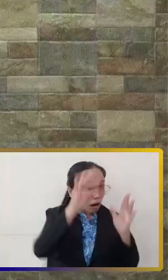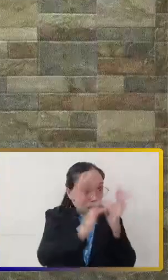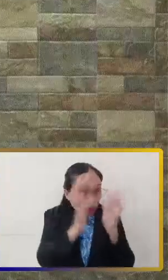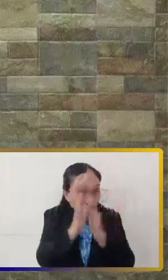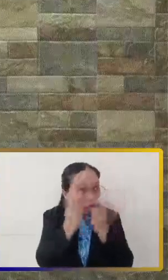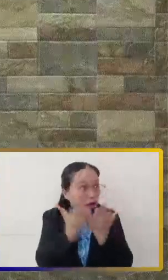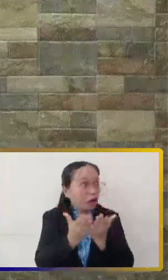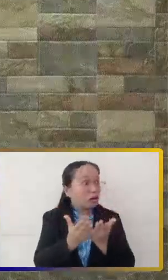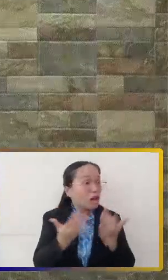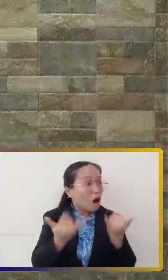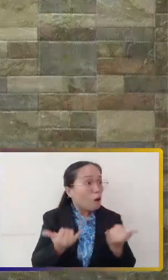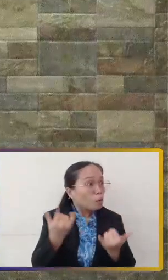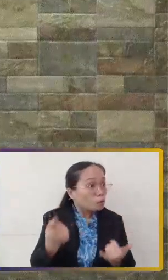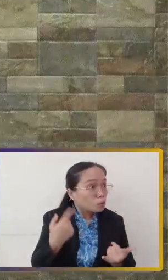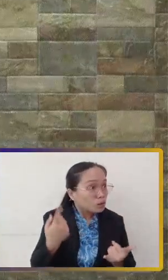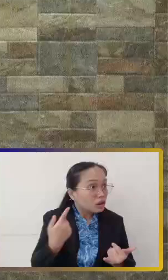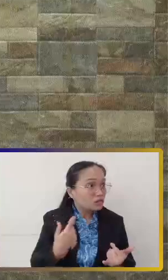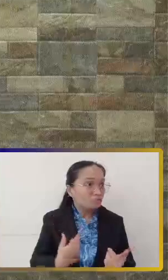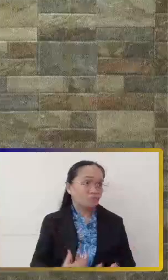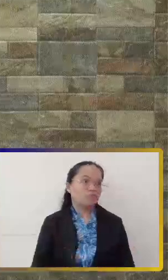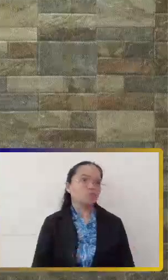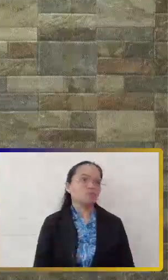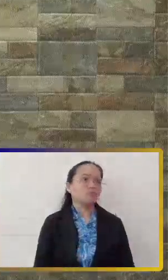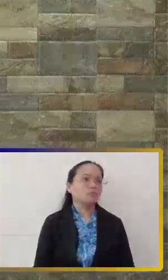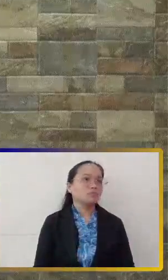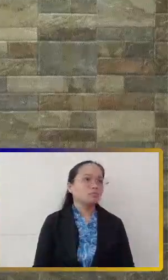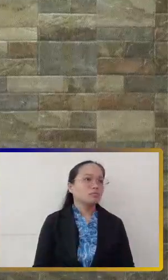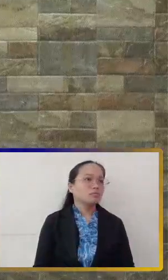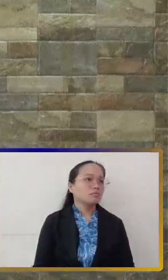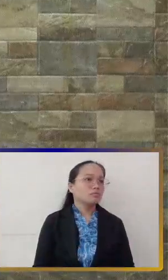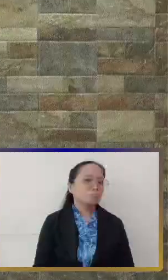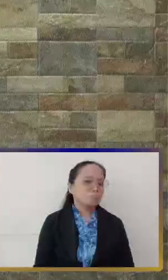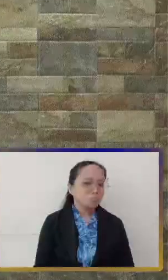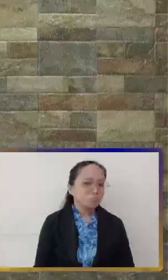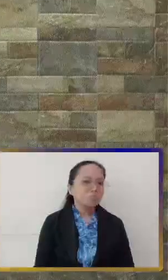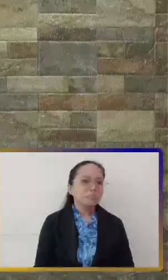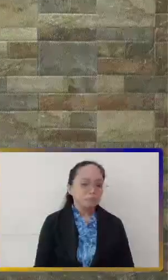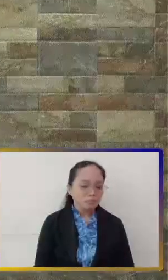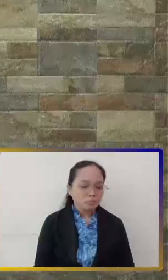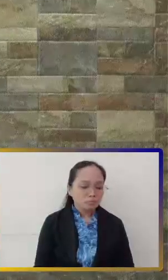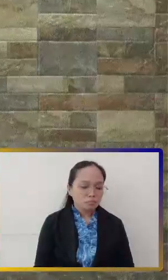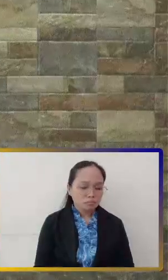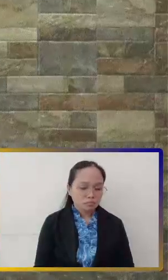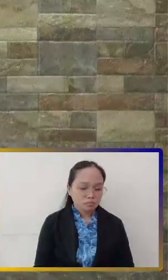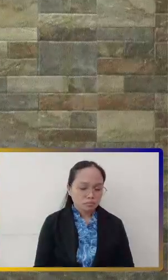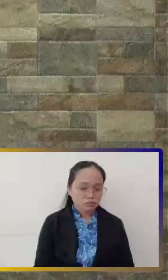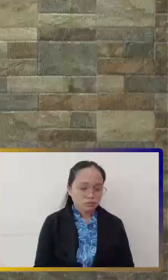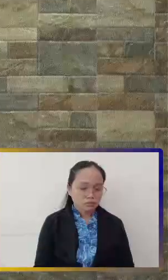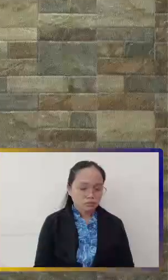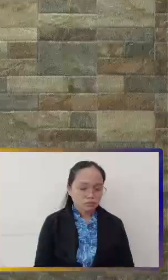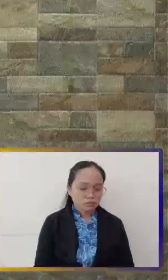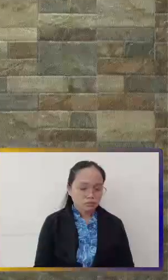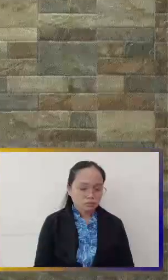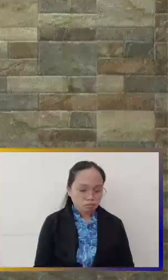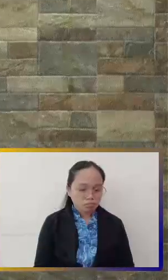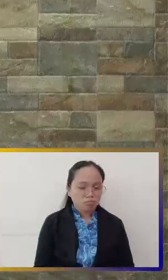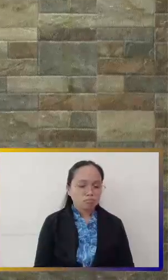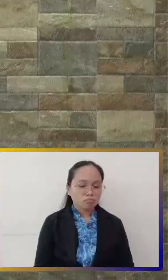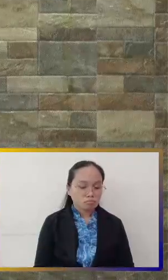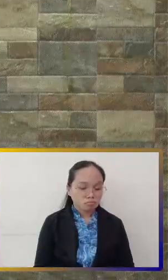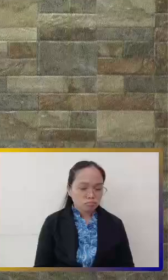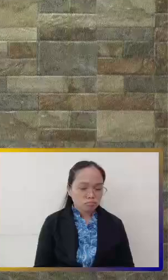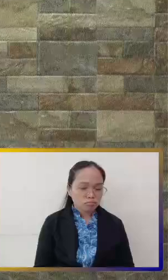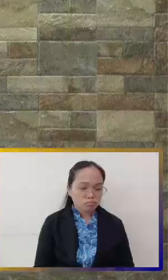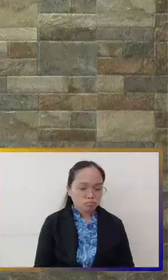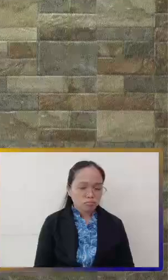At you understand, kapatid, this is the reason why I'm telling you. You've got to be careful how